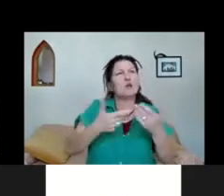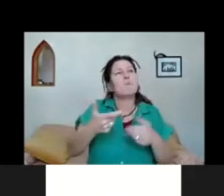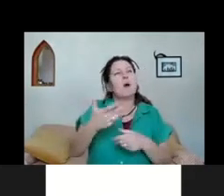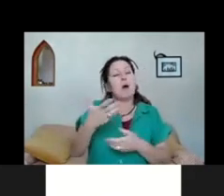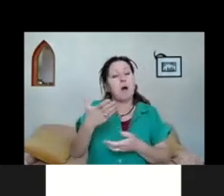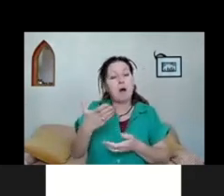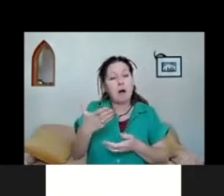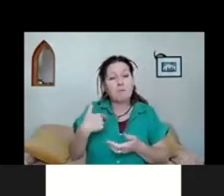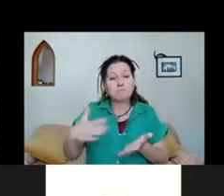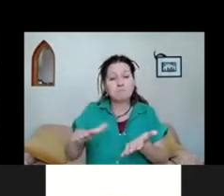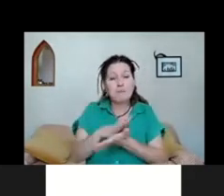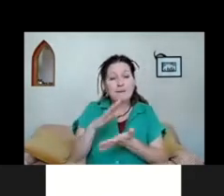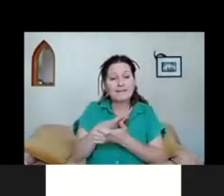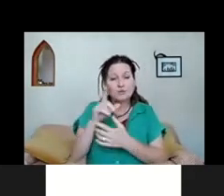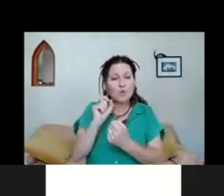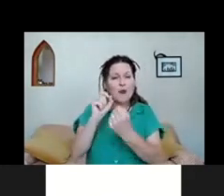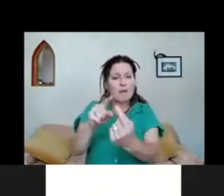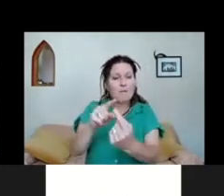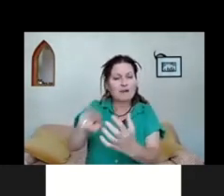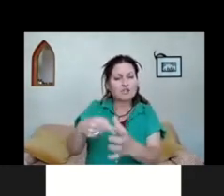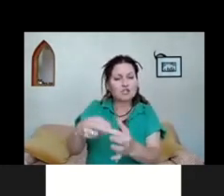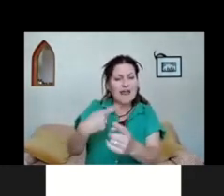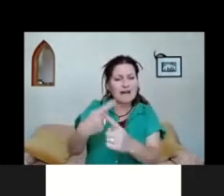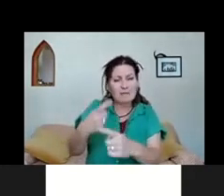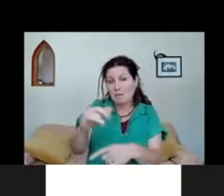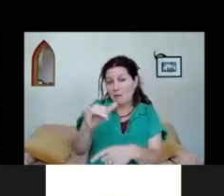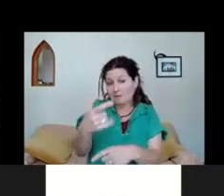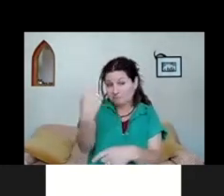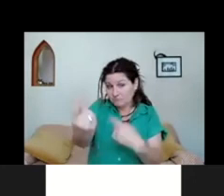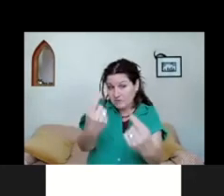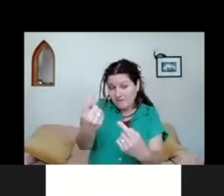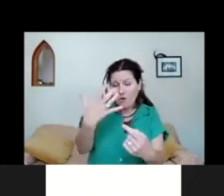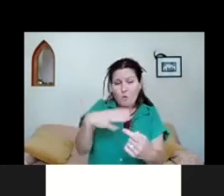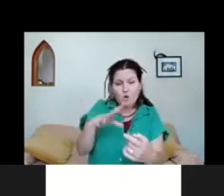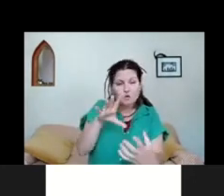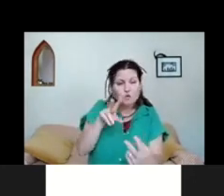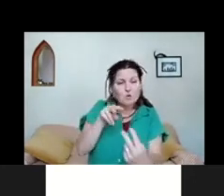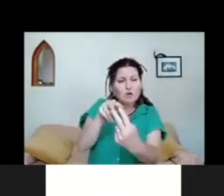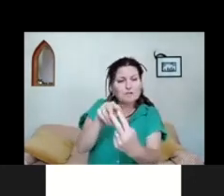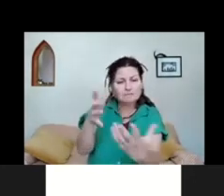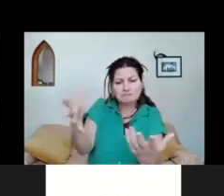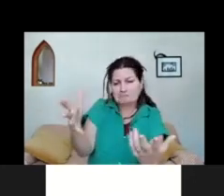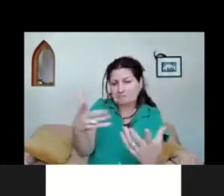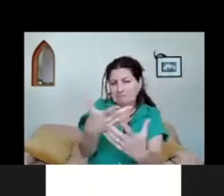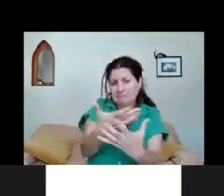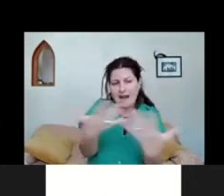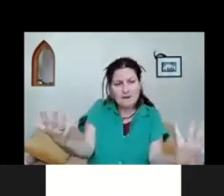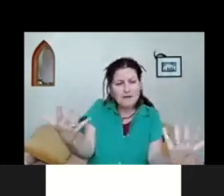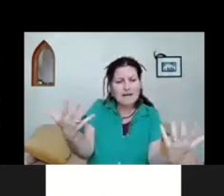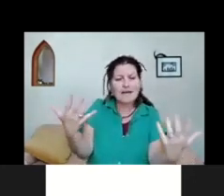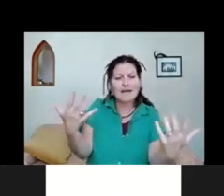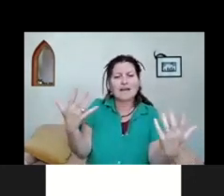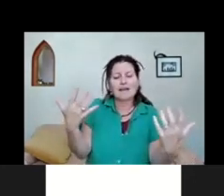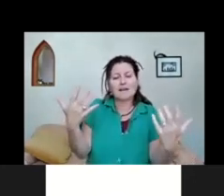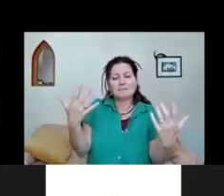mean, I'm happy to drop her a line, but equally, if you wanted to get in touch with her, or if it suited anyone's needs and expectations